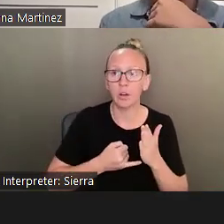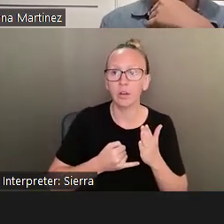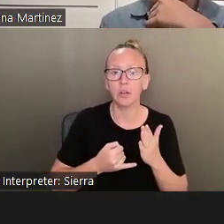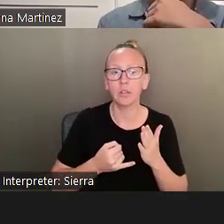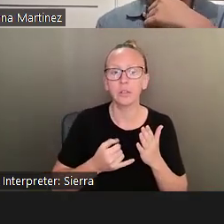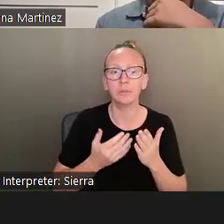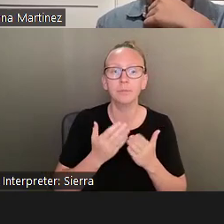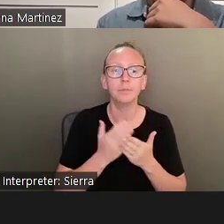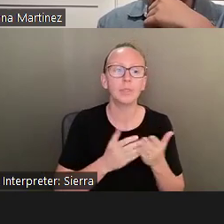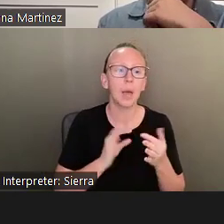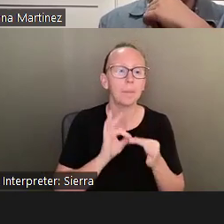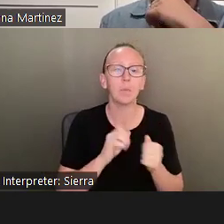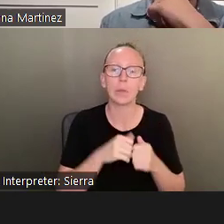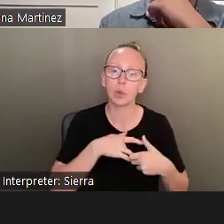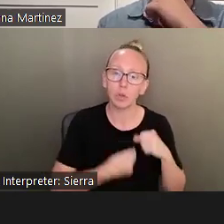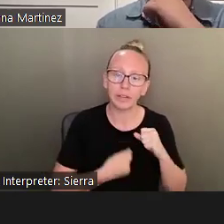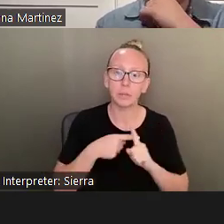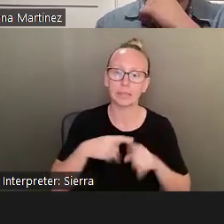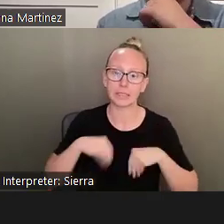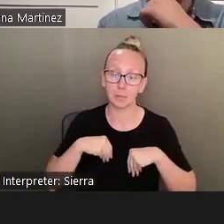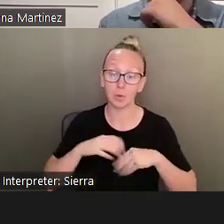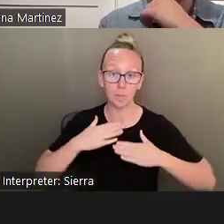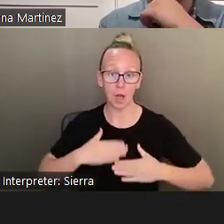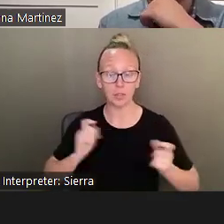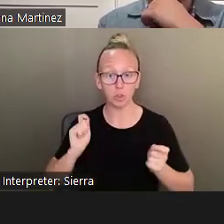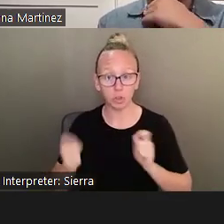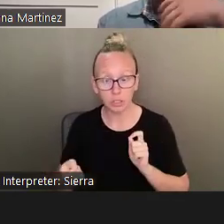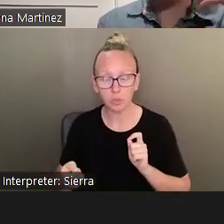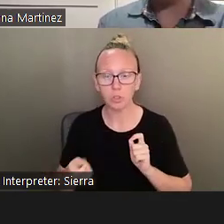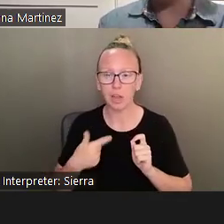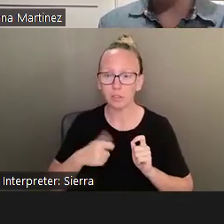of like grief and acceptance, right? When your body changes, or when,